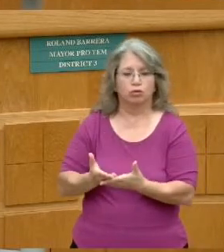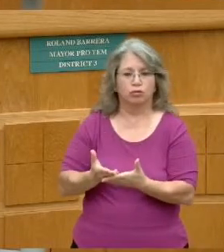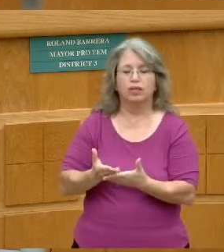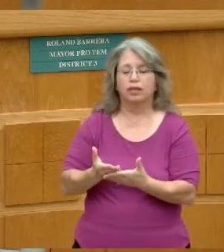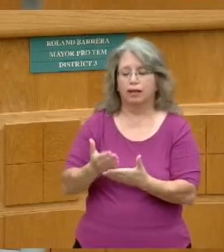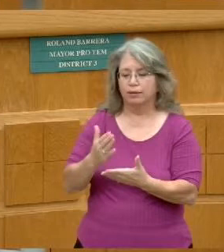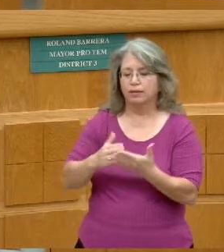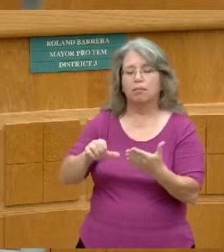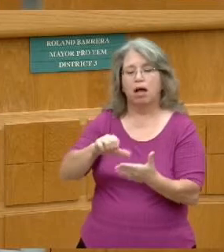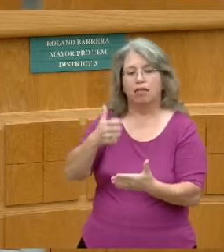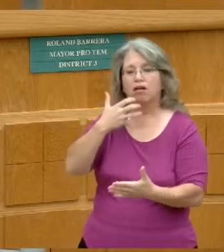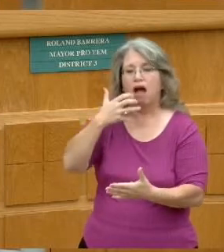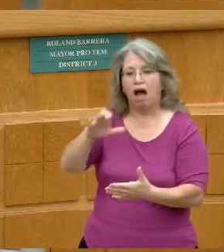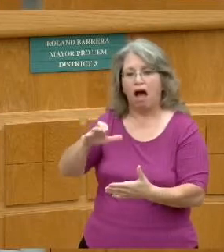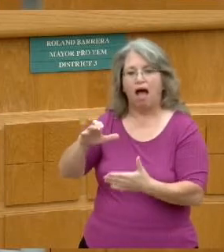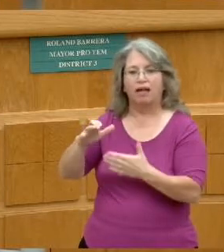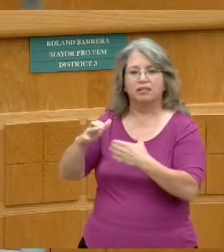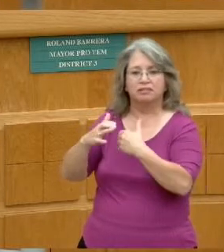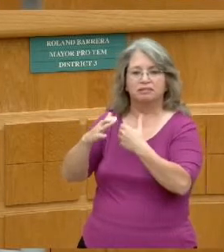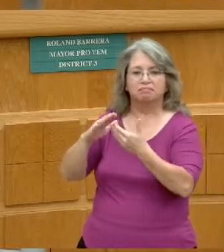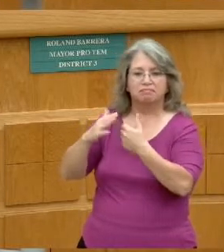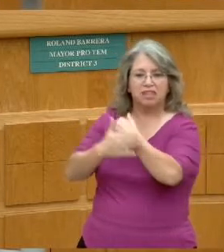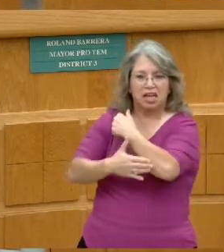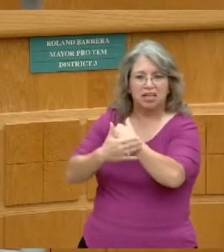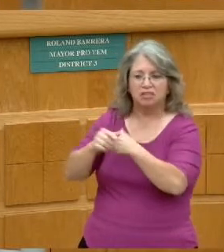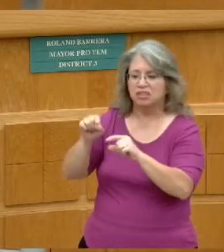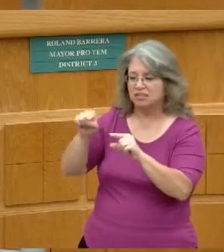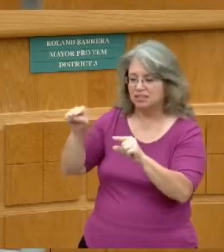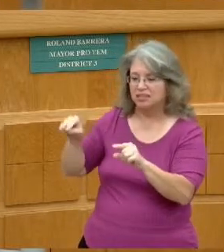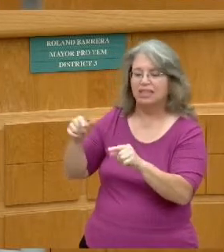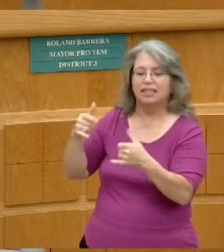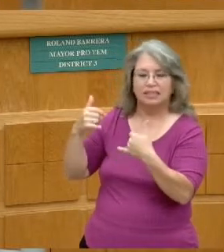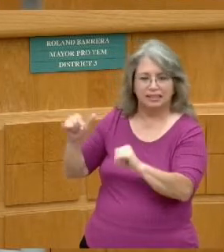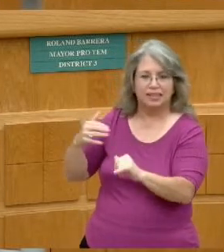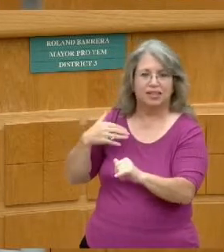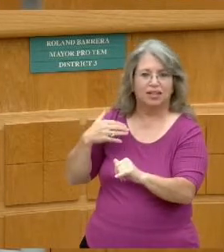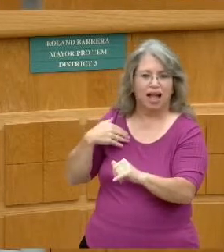there also. So we don't want to rely on that. Like, oh, maybe this summer